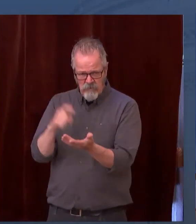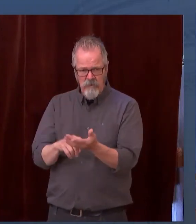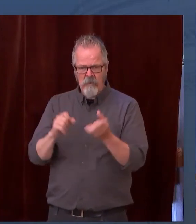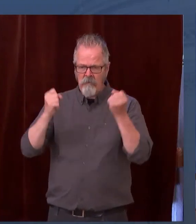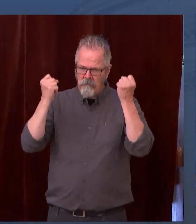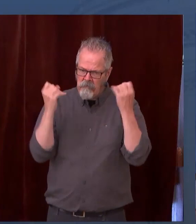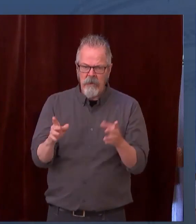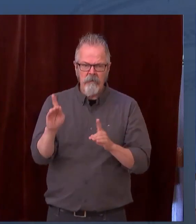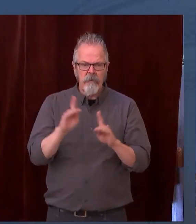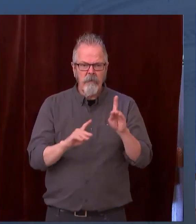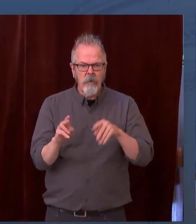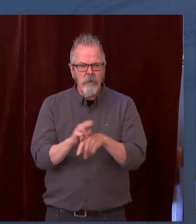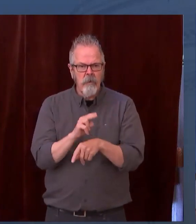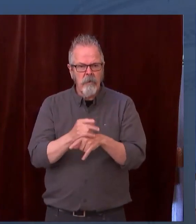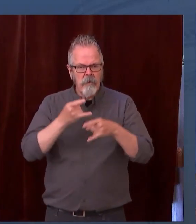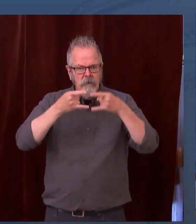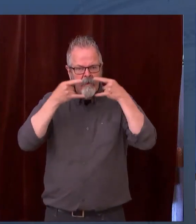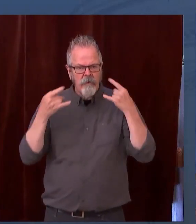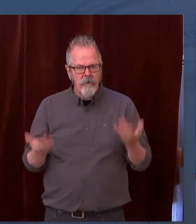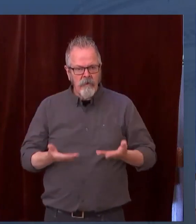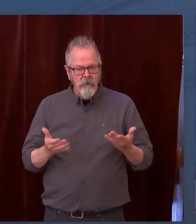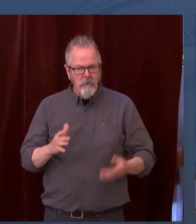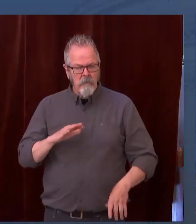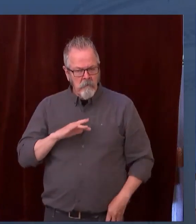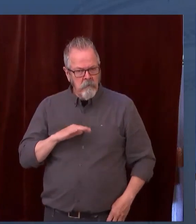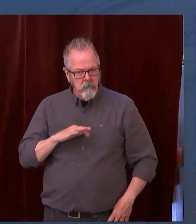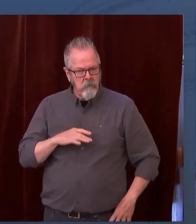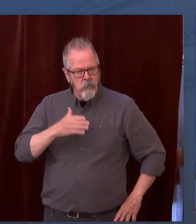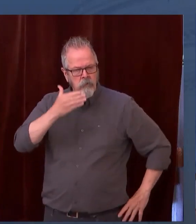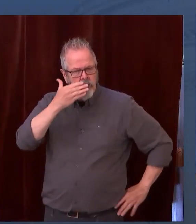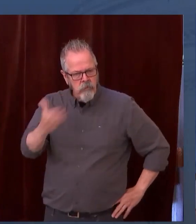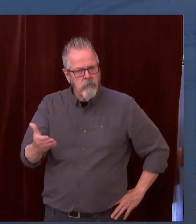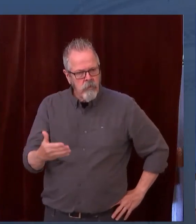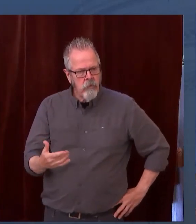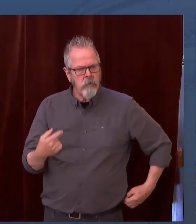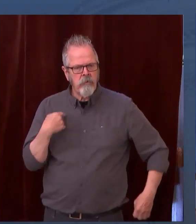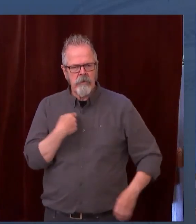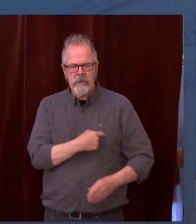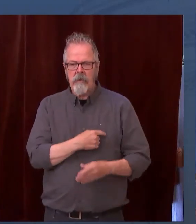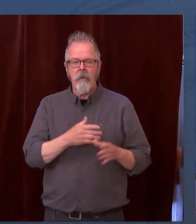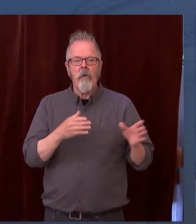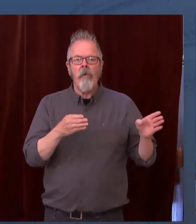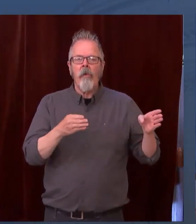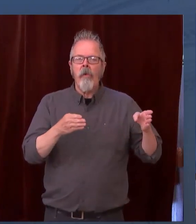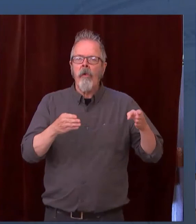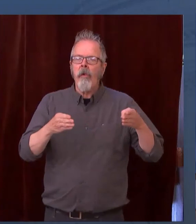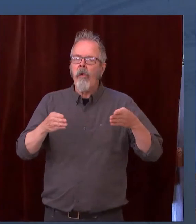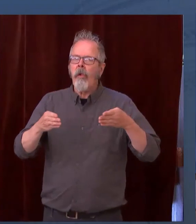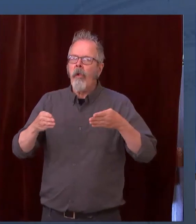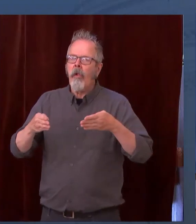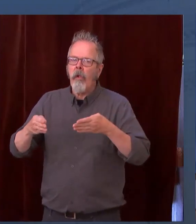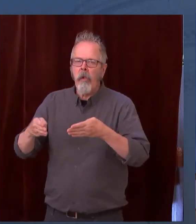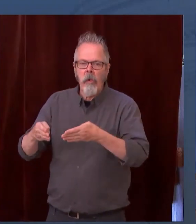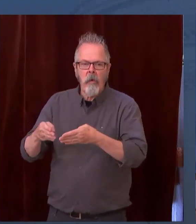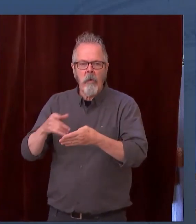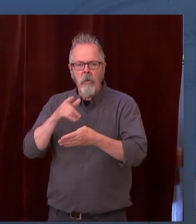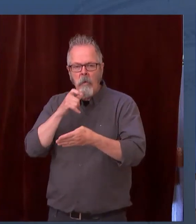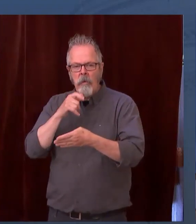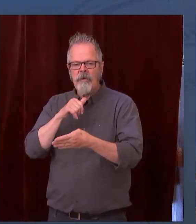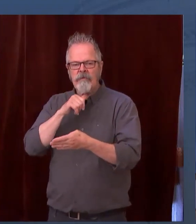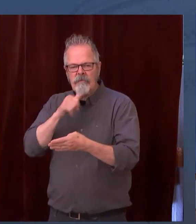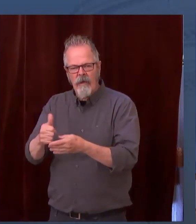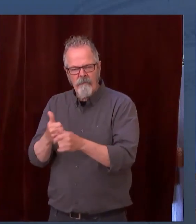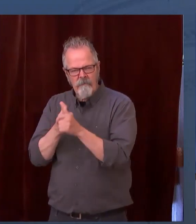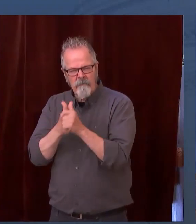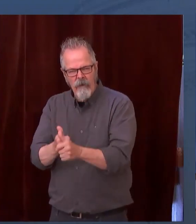literature. And as far as the Constitution, look, every single person that's challenged this on a Constitution has not been upheld, at least